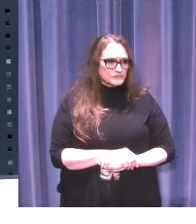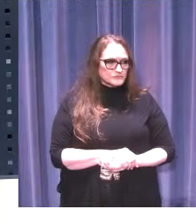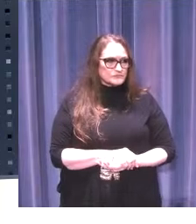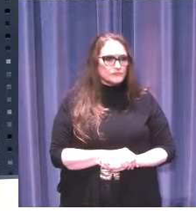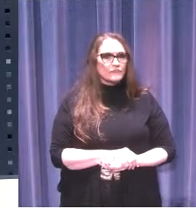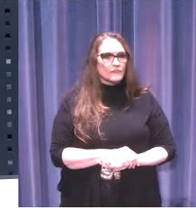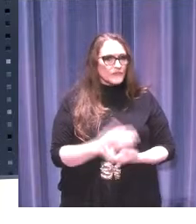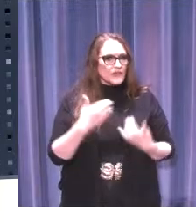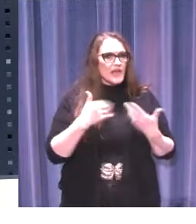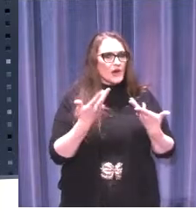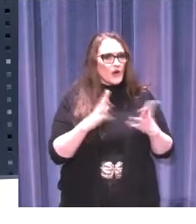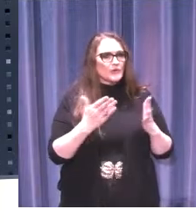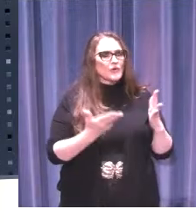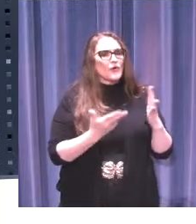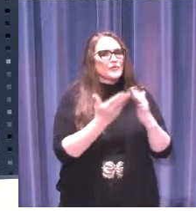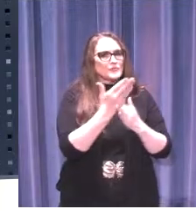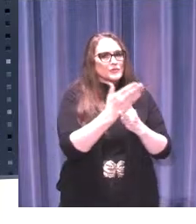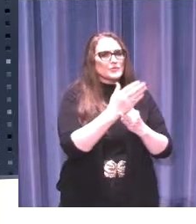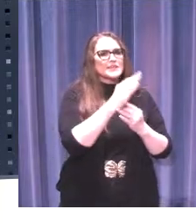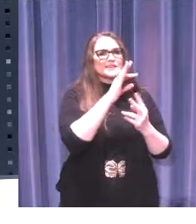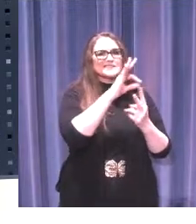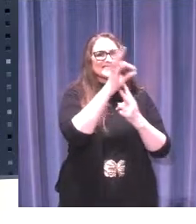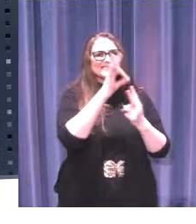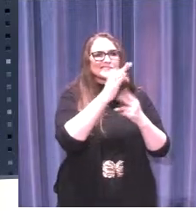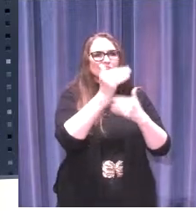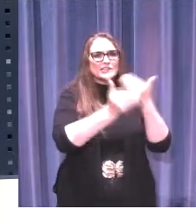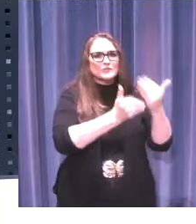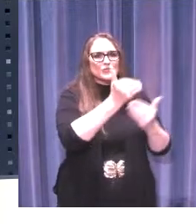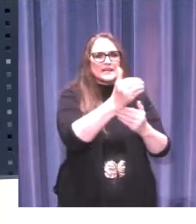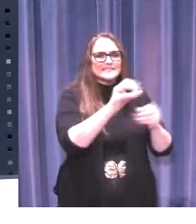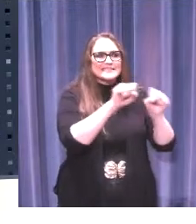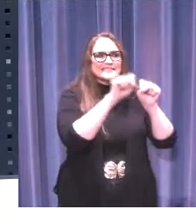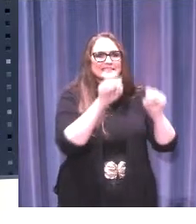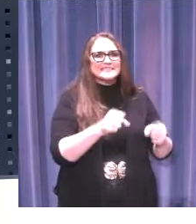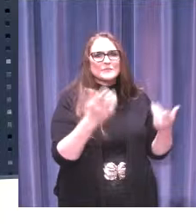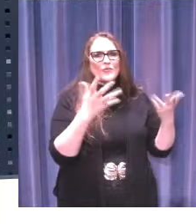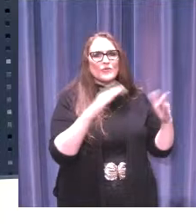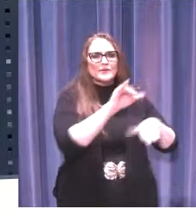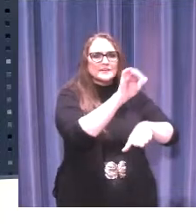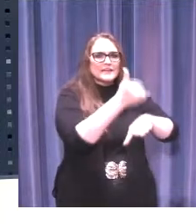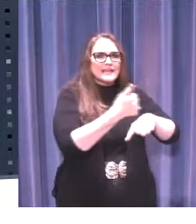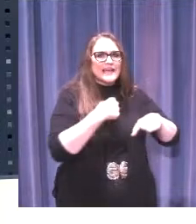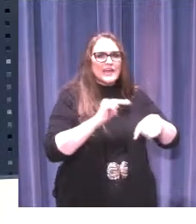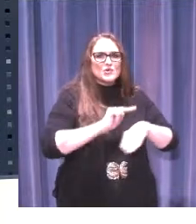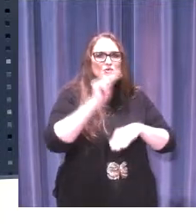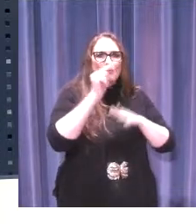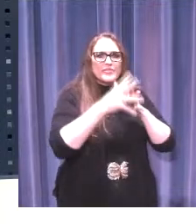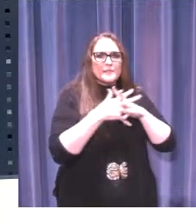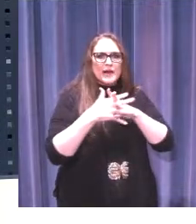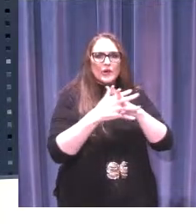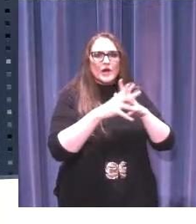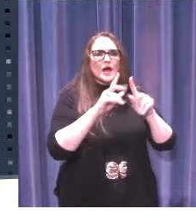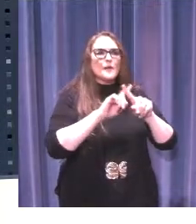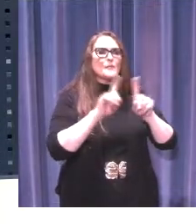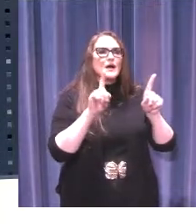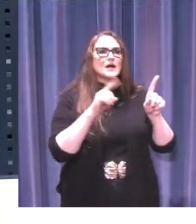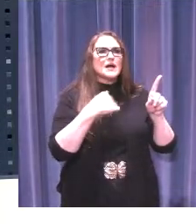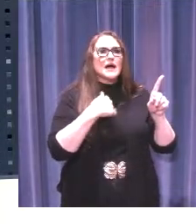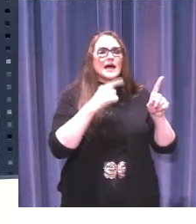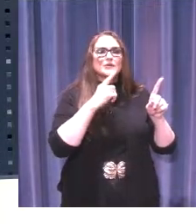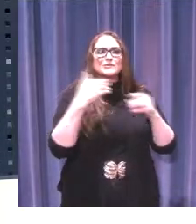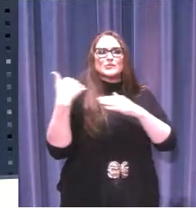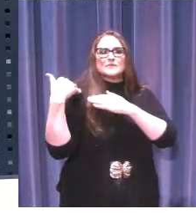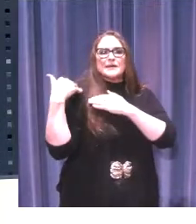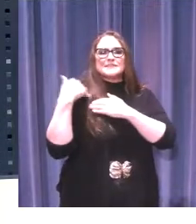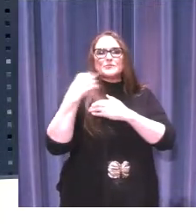It had already gone through the selection process and the system had been implemented in North America, but I was